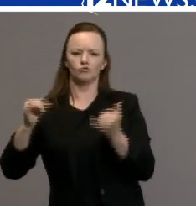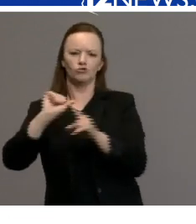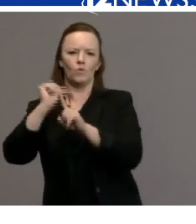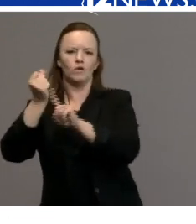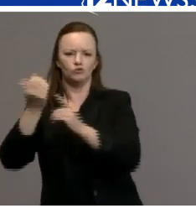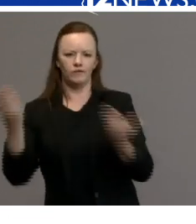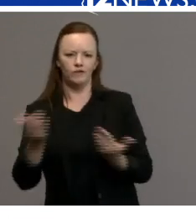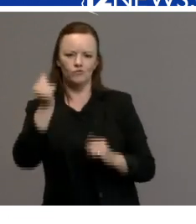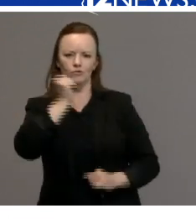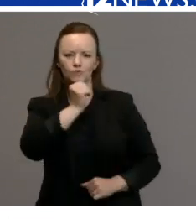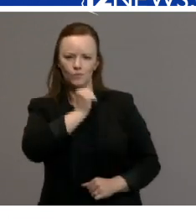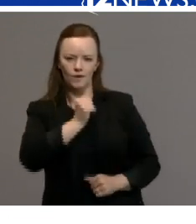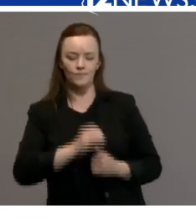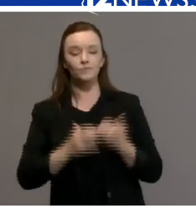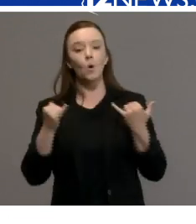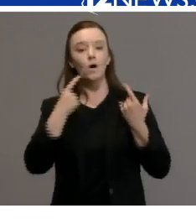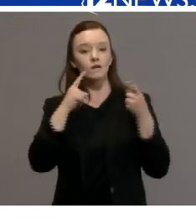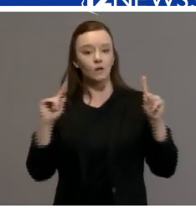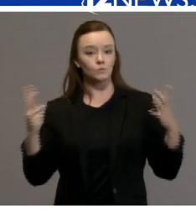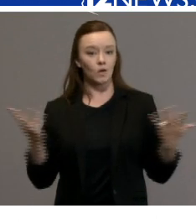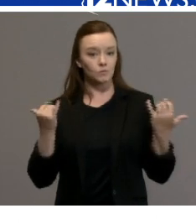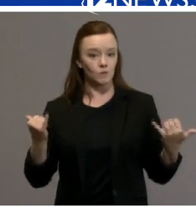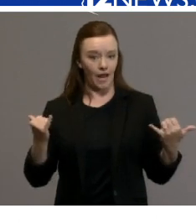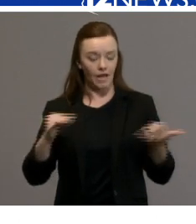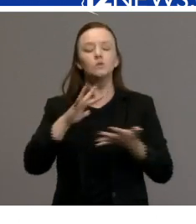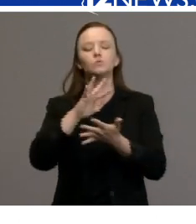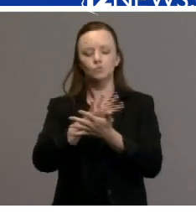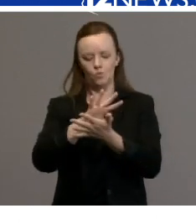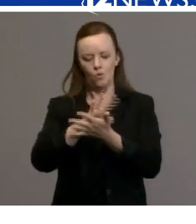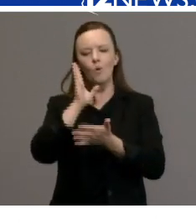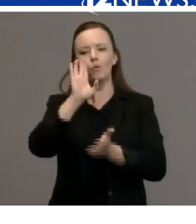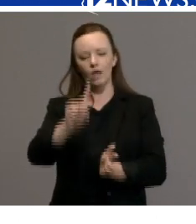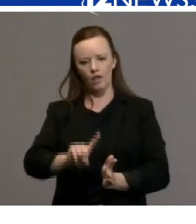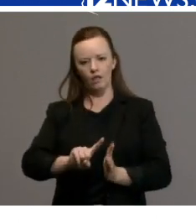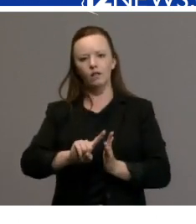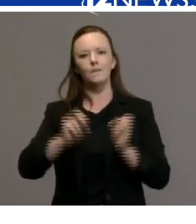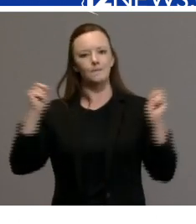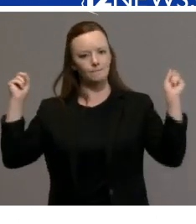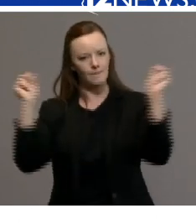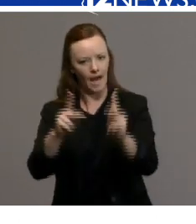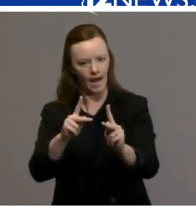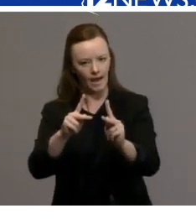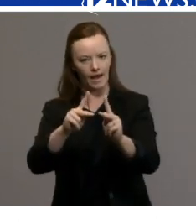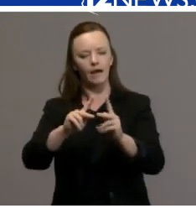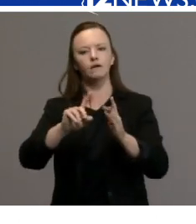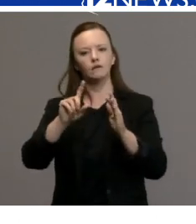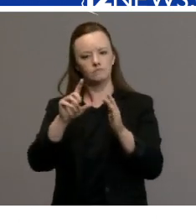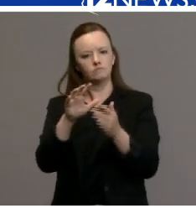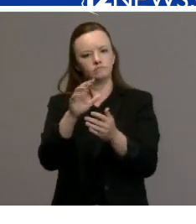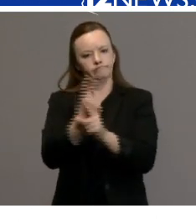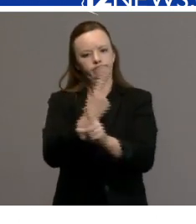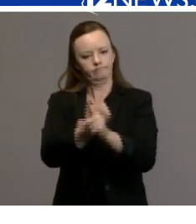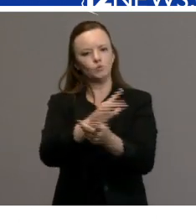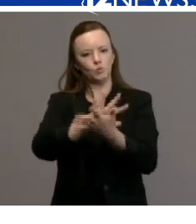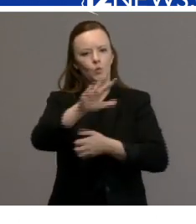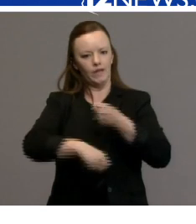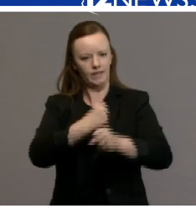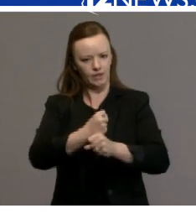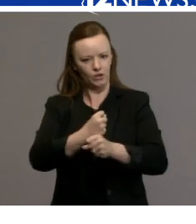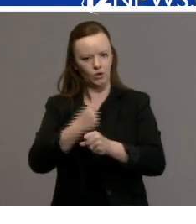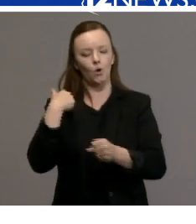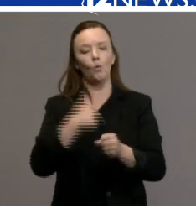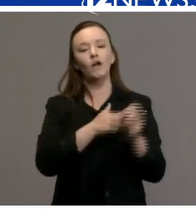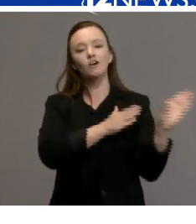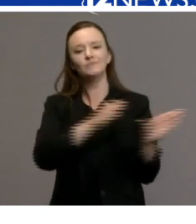is that schools will resume at the start of this school year. We're planning ahead. Superintendent Hoffman